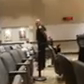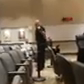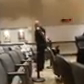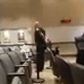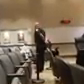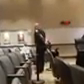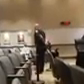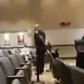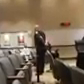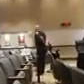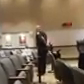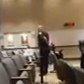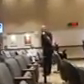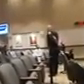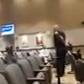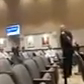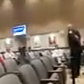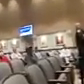don't disagree with you.